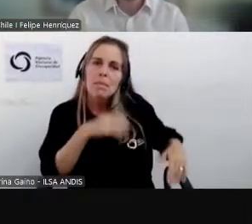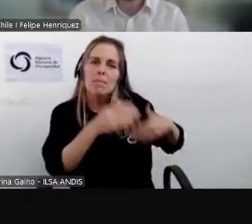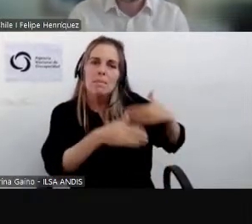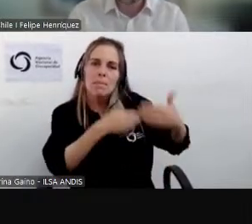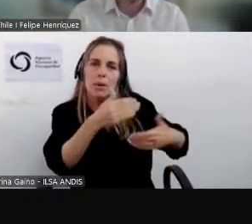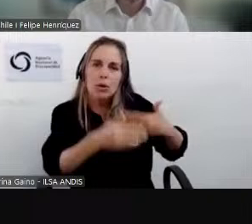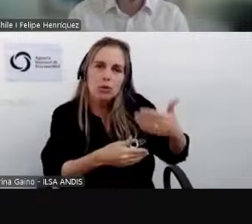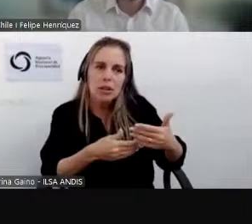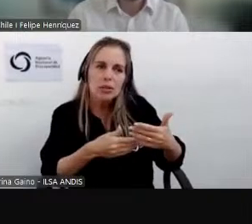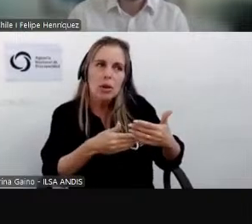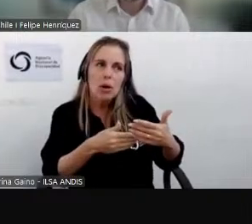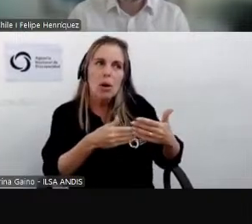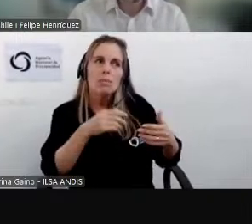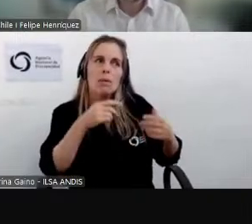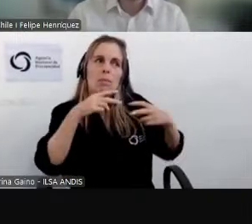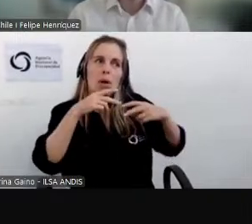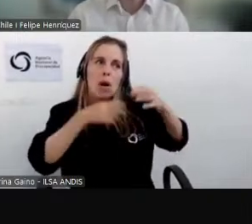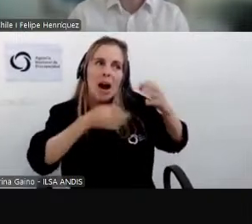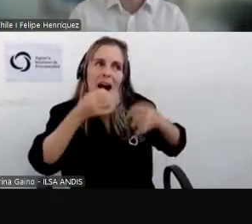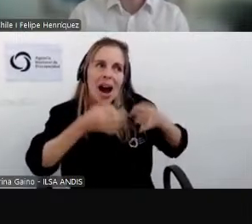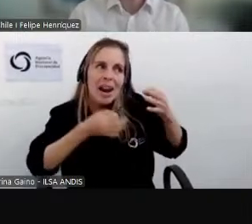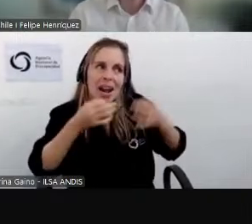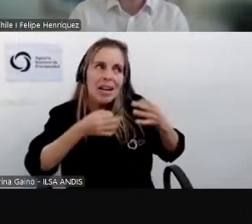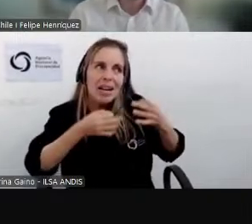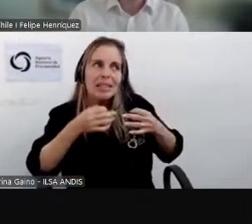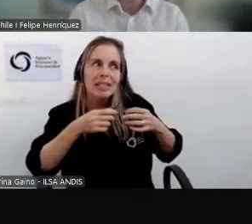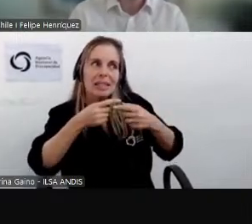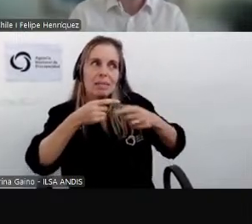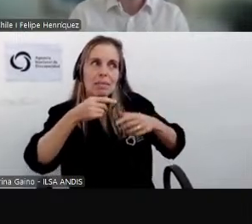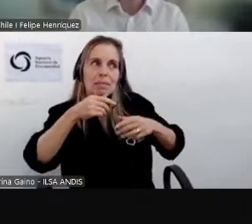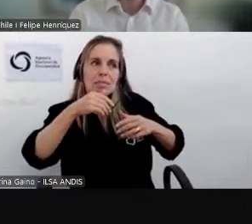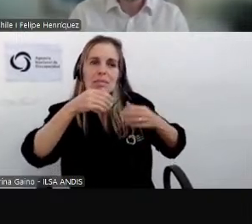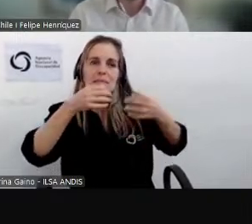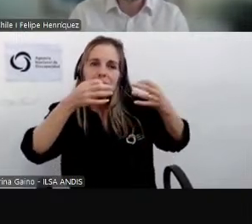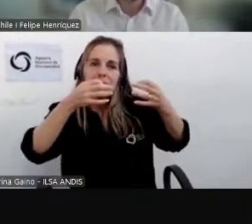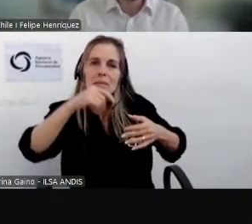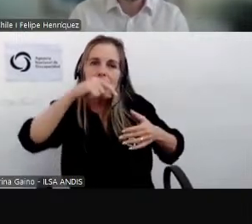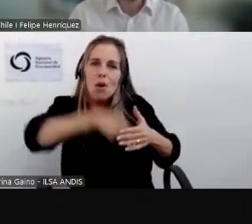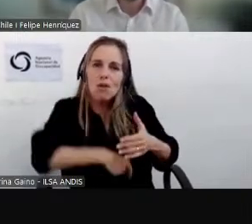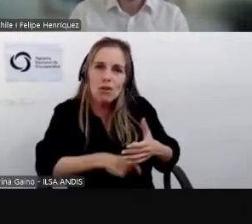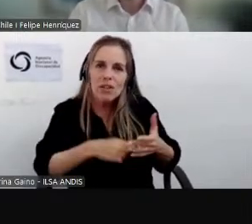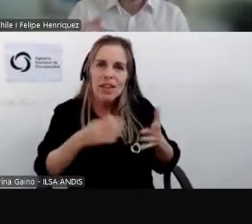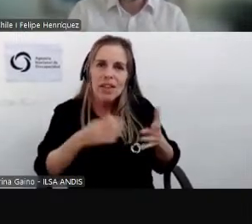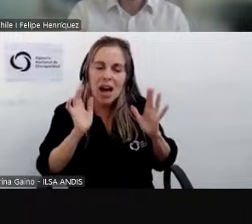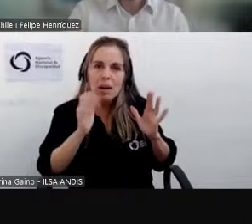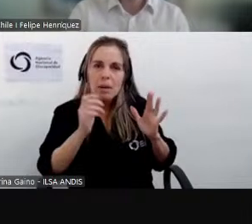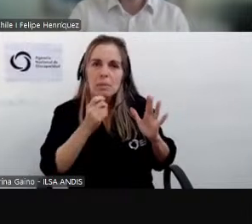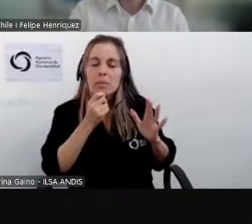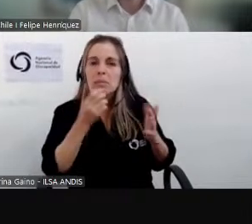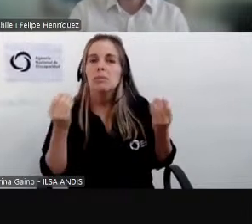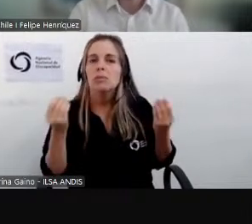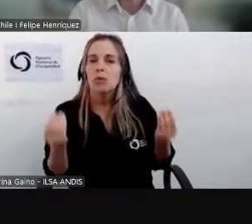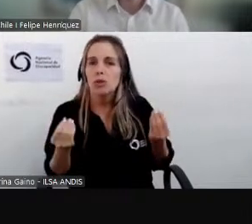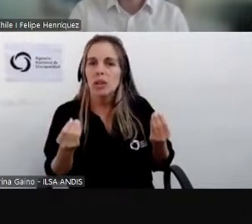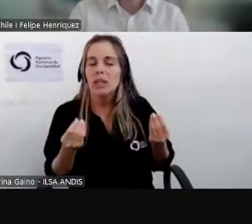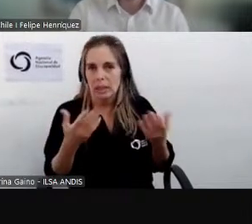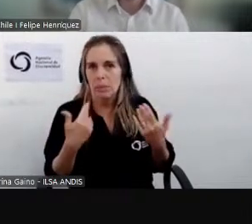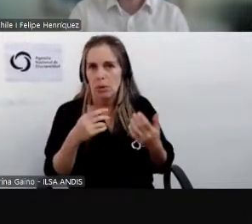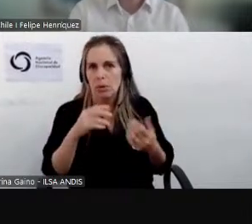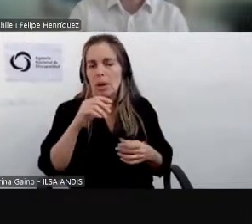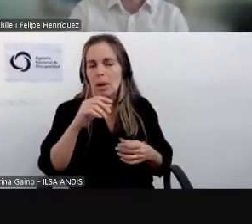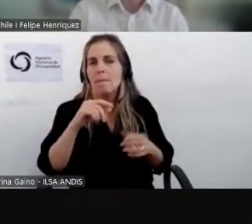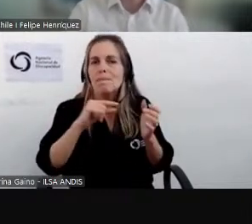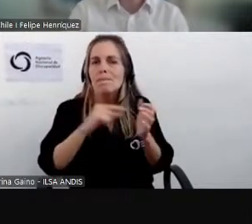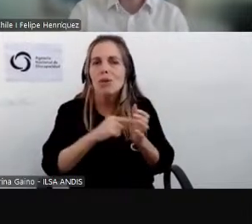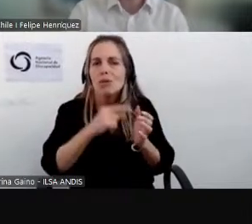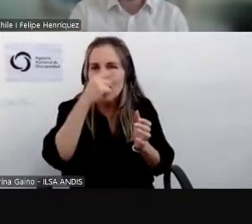enough ground to provide further analysis to the case, and if there are grounds, the national